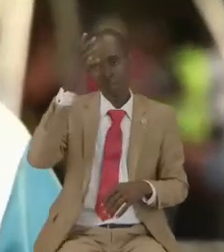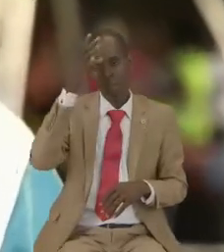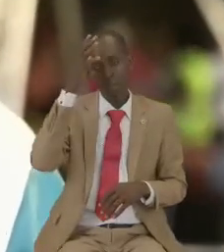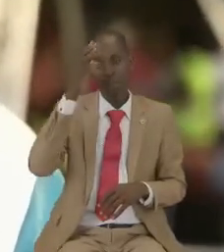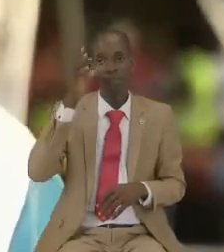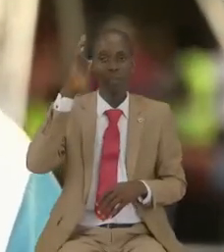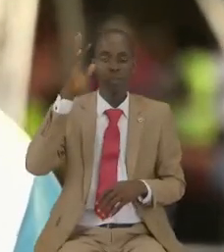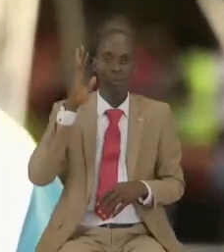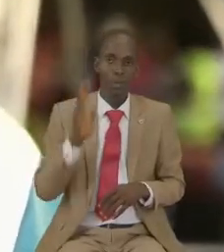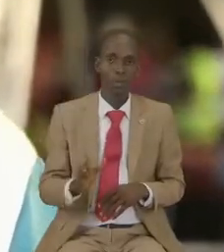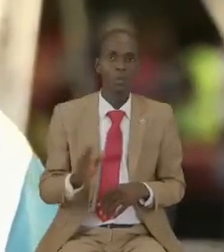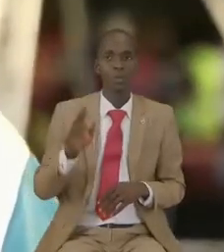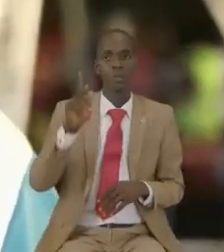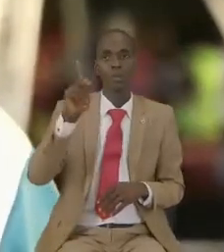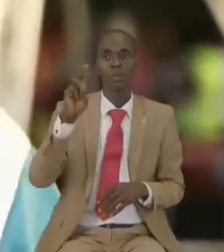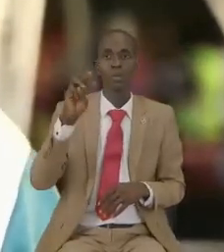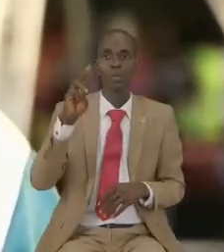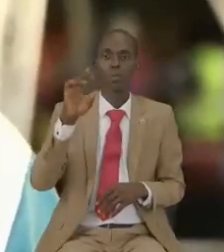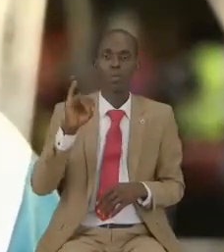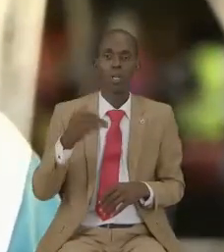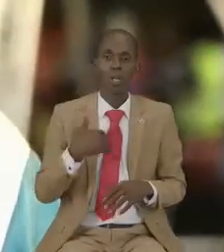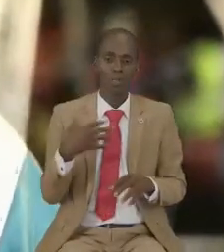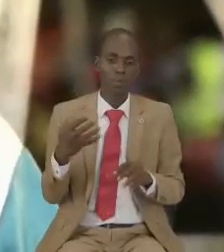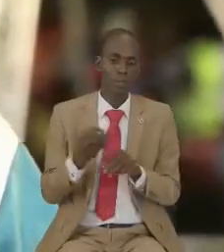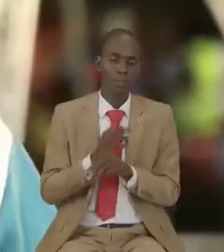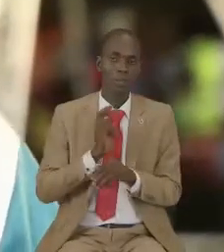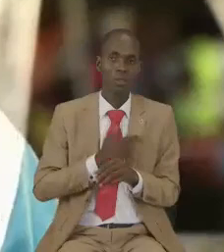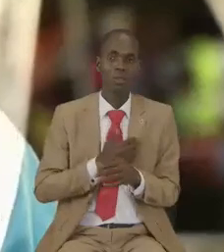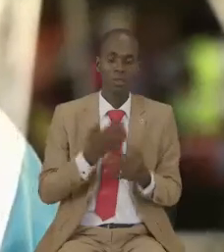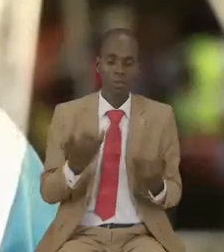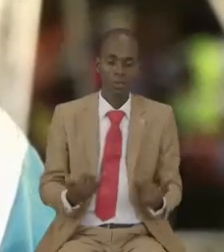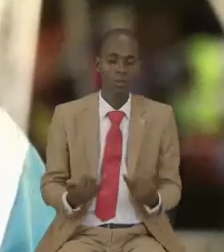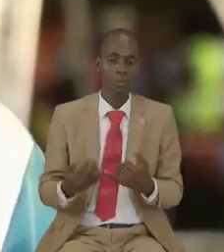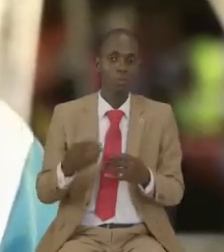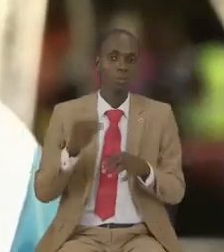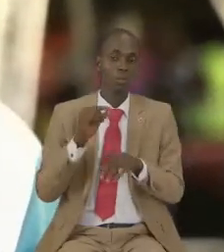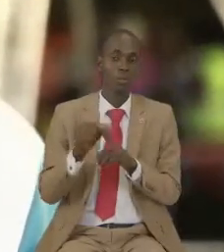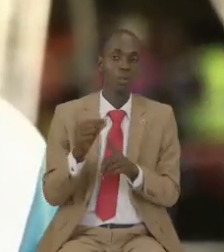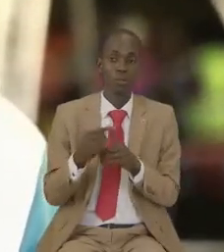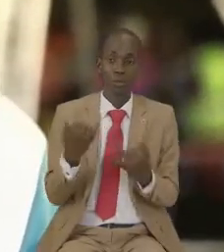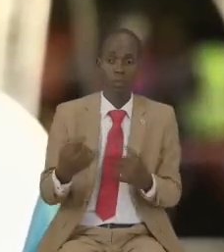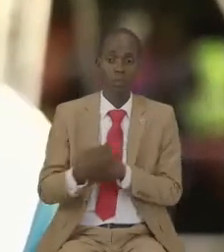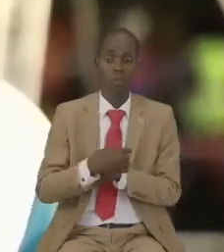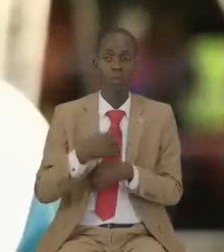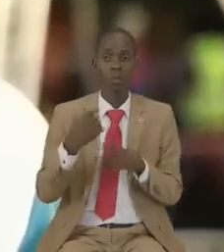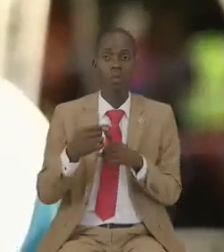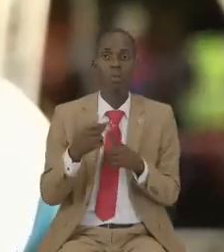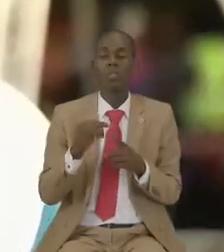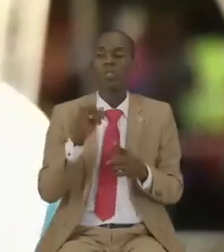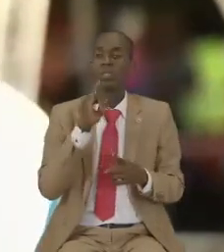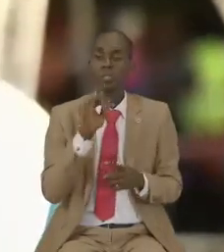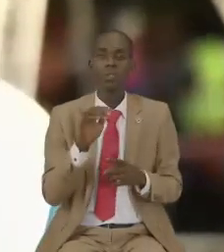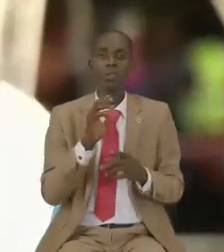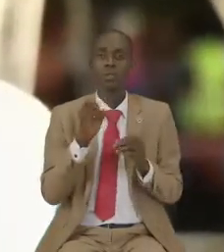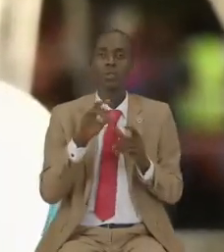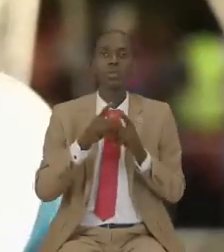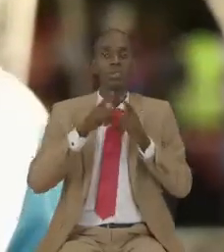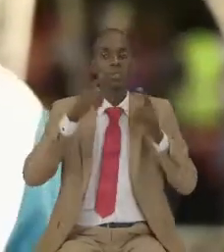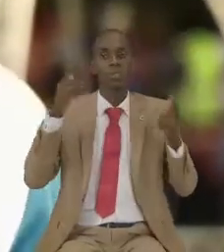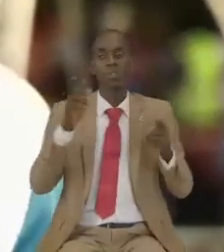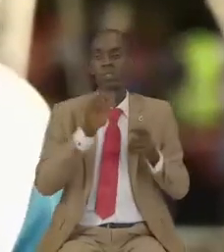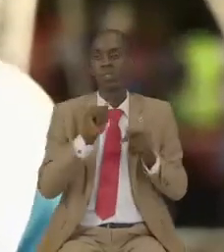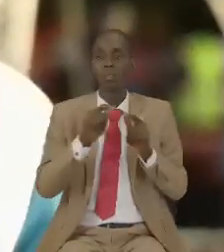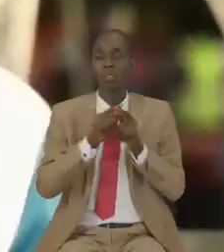Kumuyi. He has taken us through this series. Today's message has been so great, a substitutionary lamp for supernatural